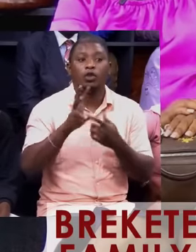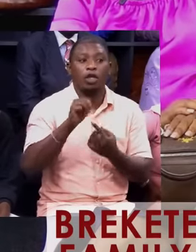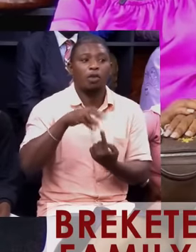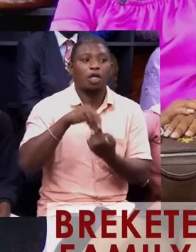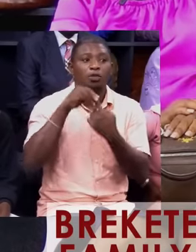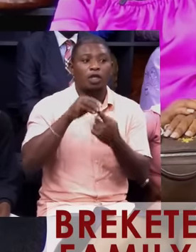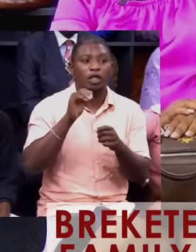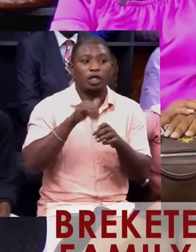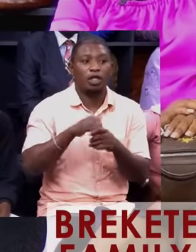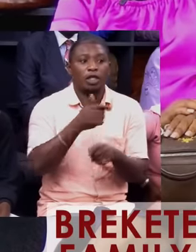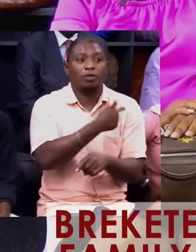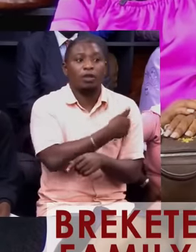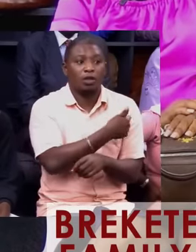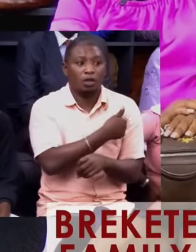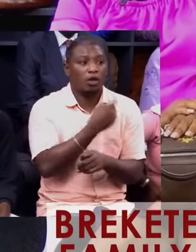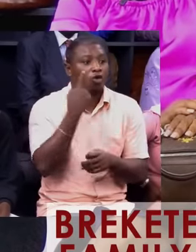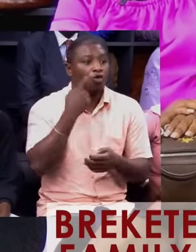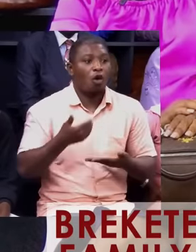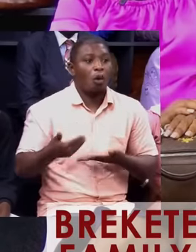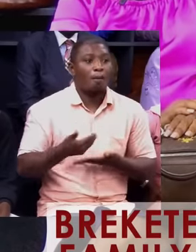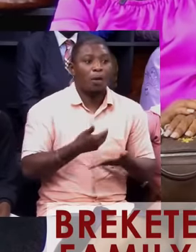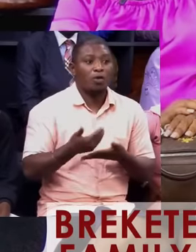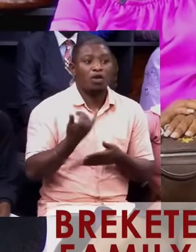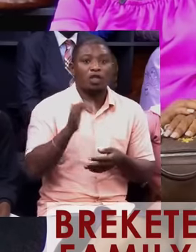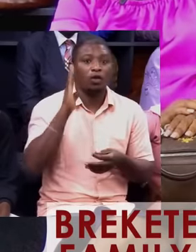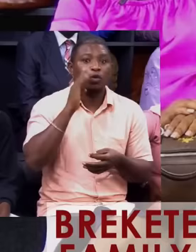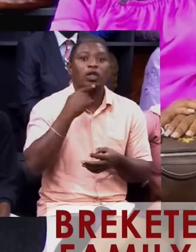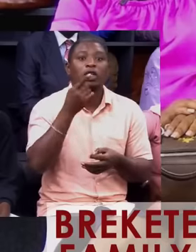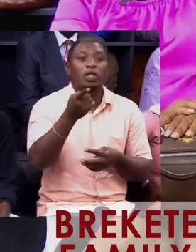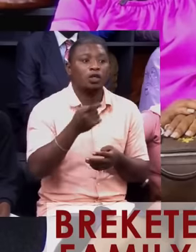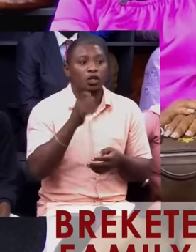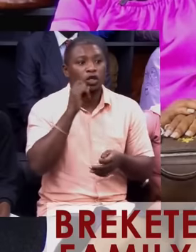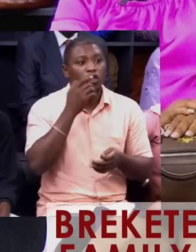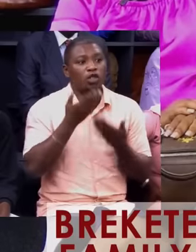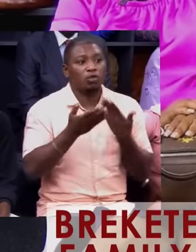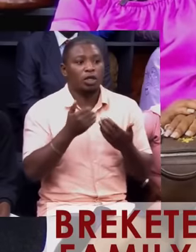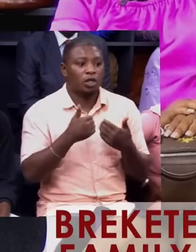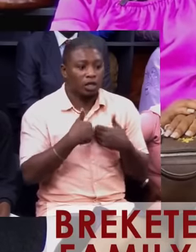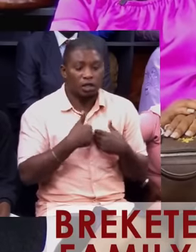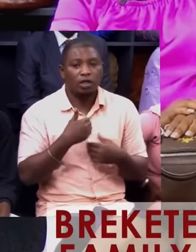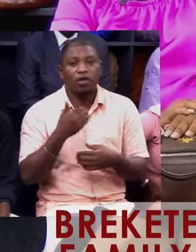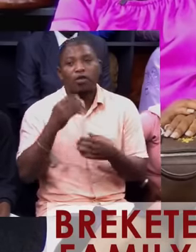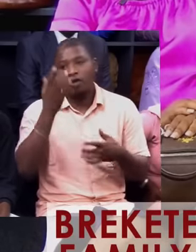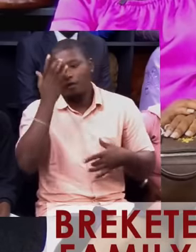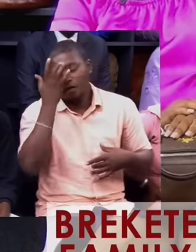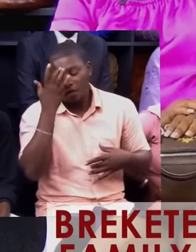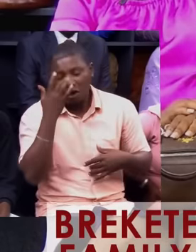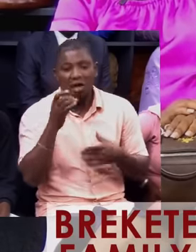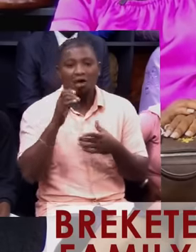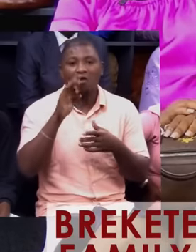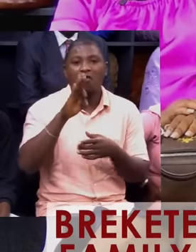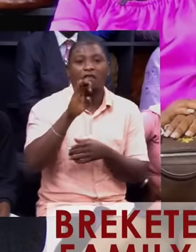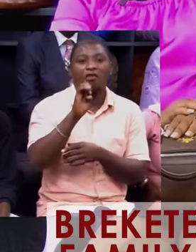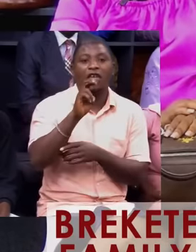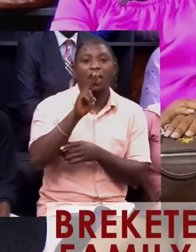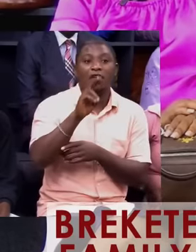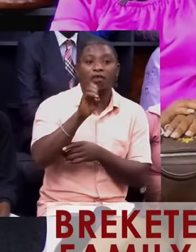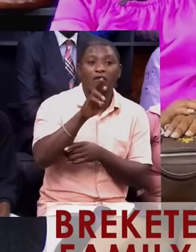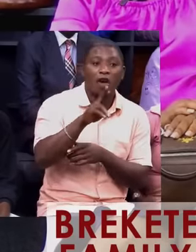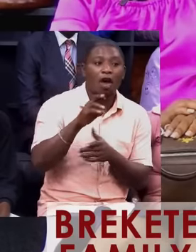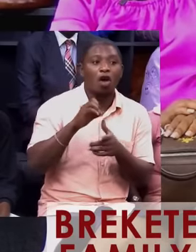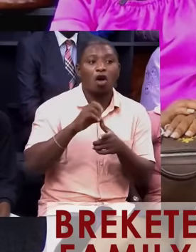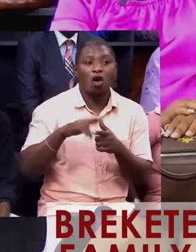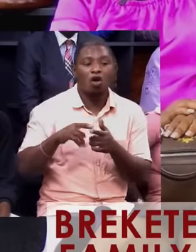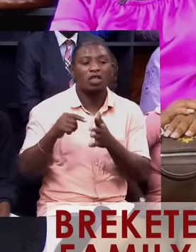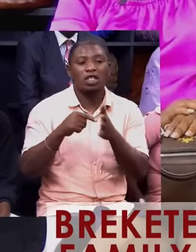immunization and vaccination for babies they'll tell you oh she may have a fever venol or teid